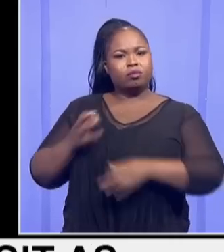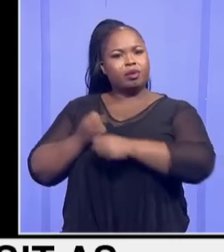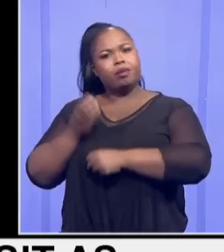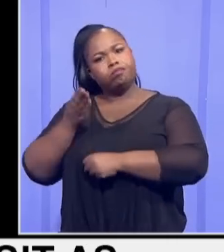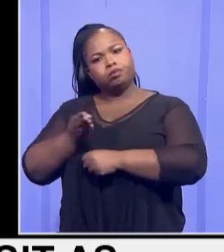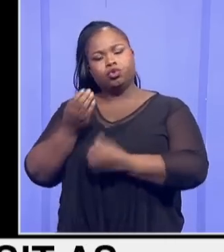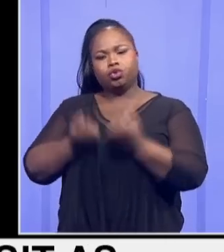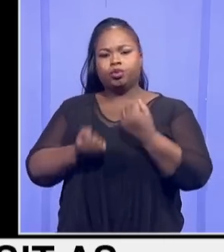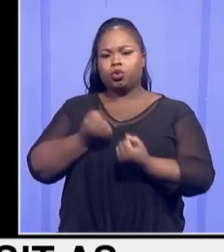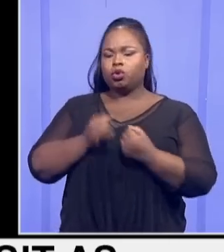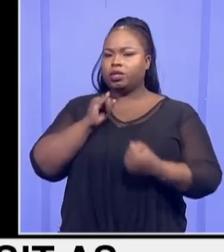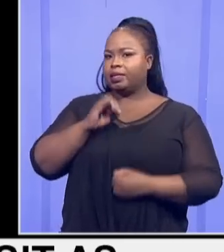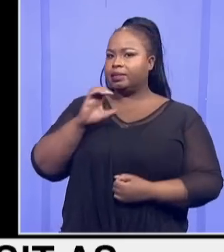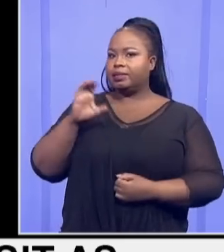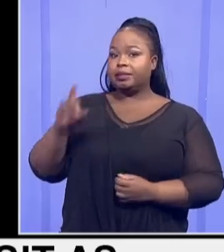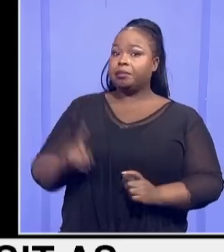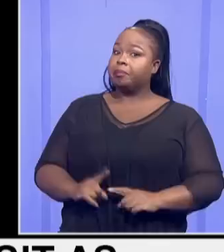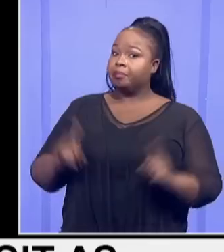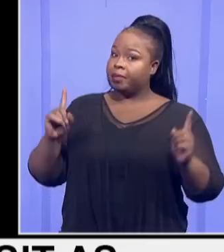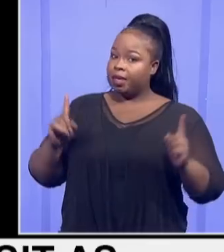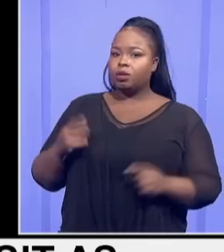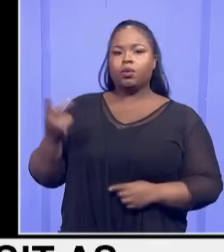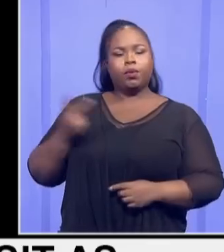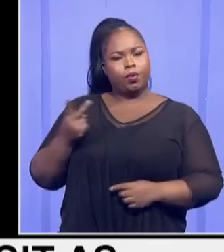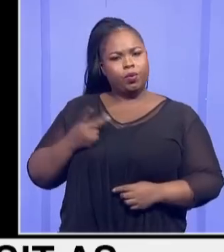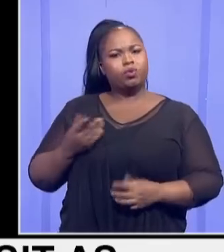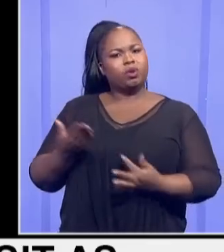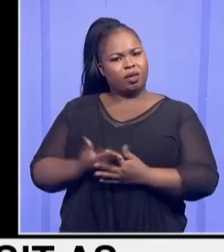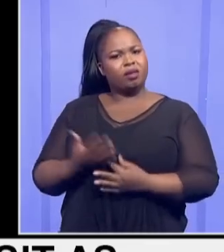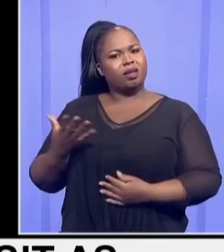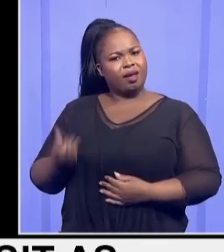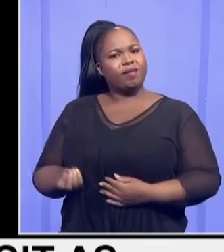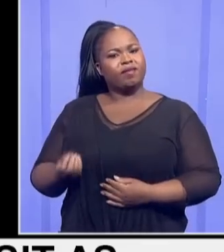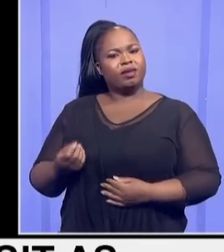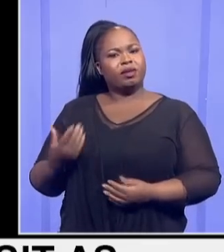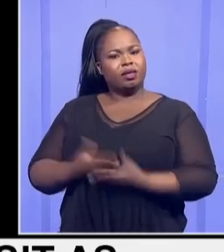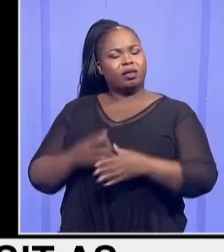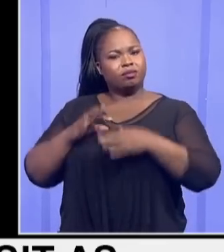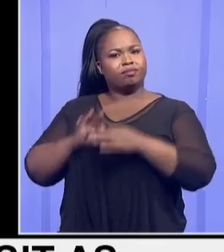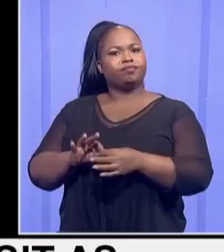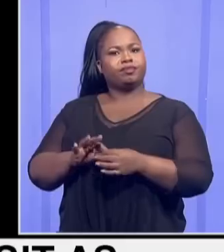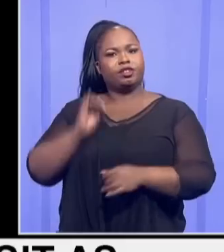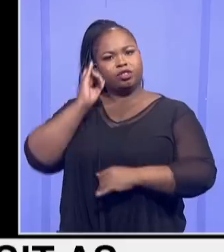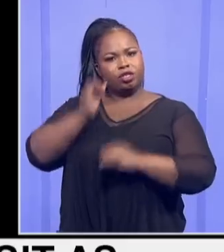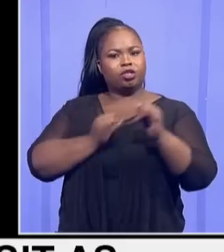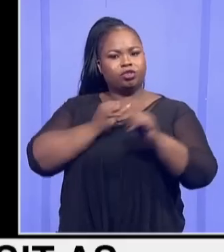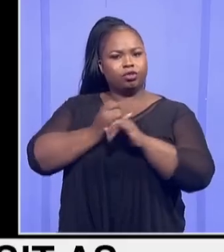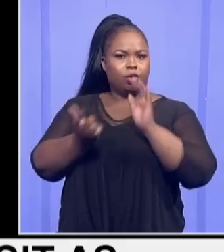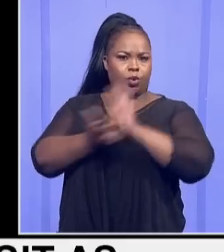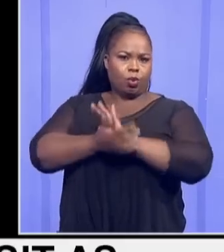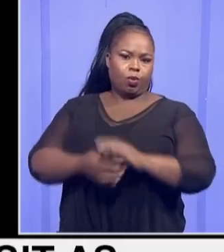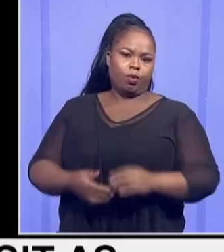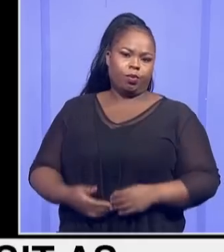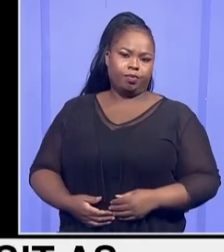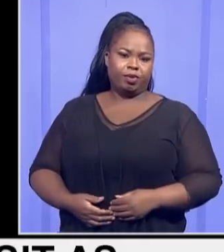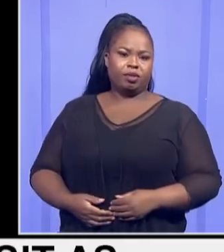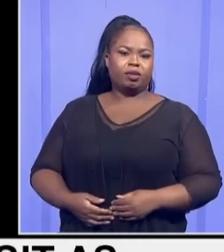court, even though they have a case to answer in relation to international law. And